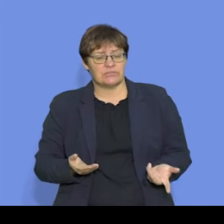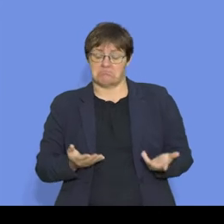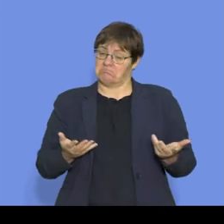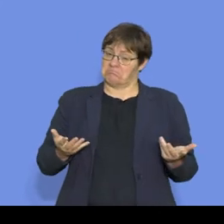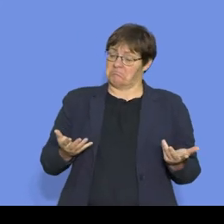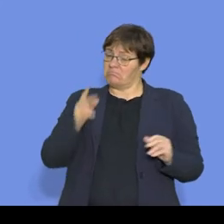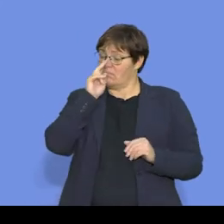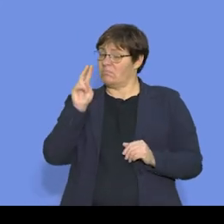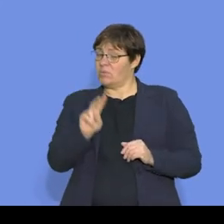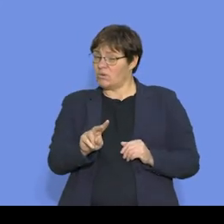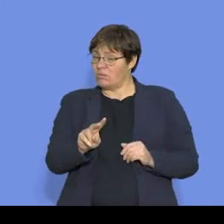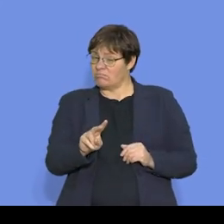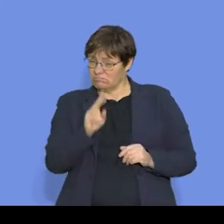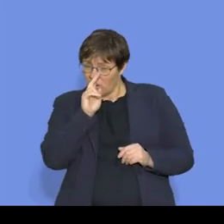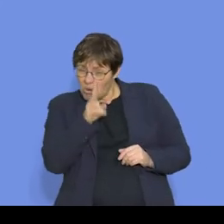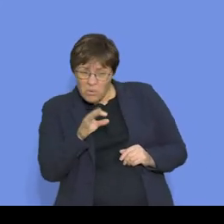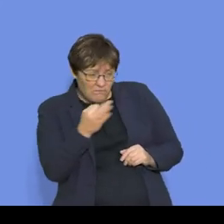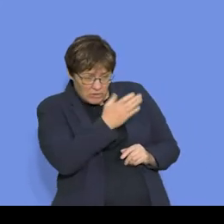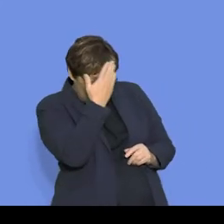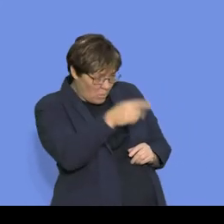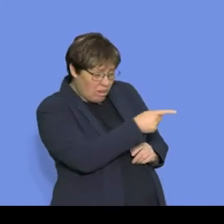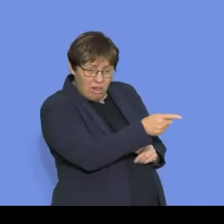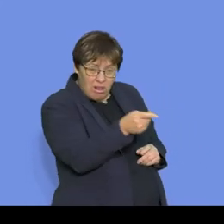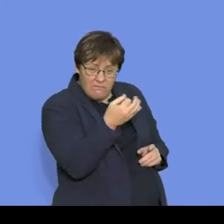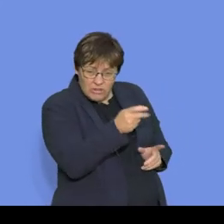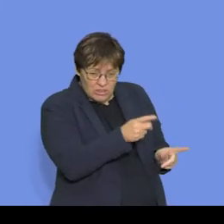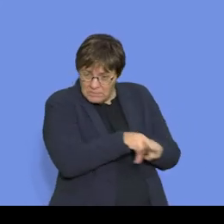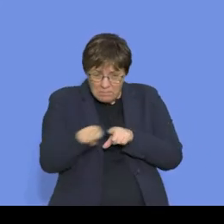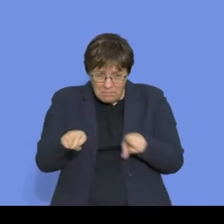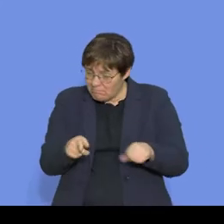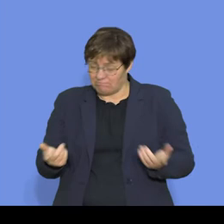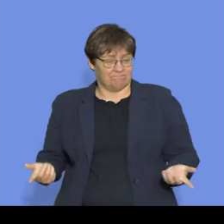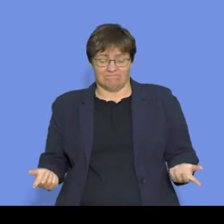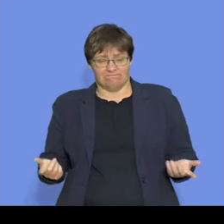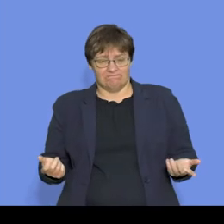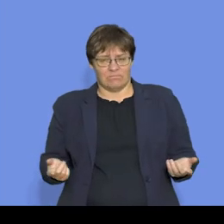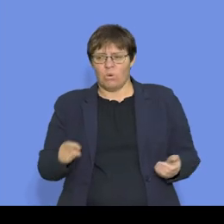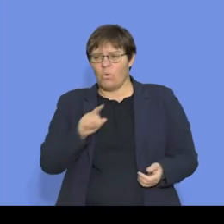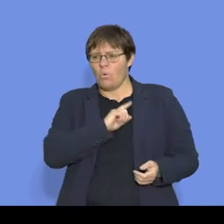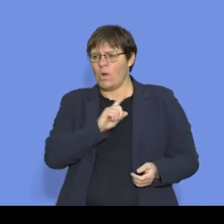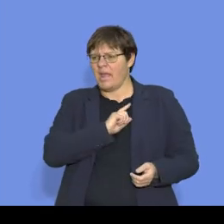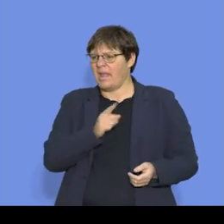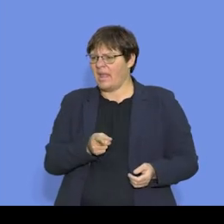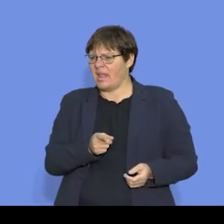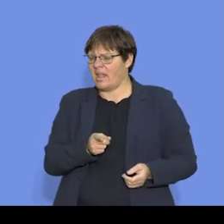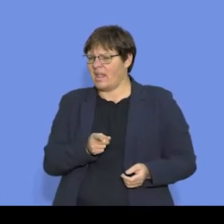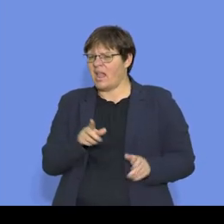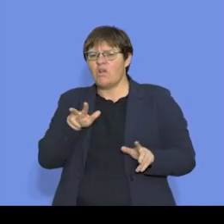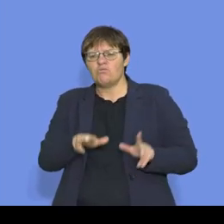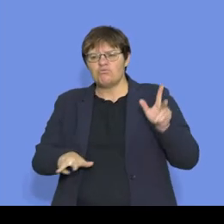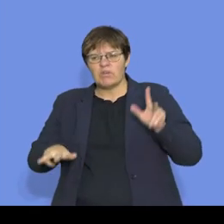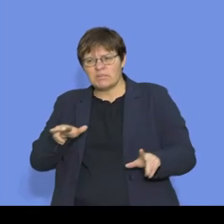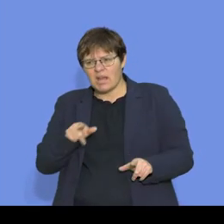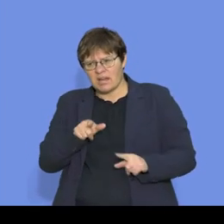But if we look at it, does it look like the fish that we see nowadays? No, because it has some